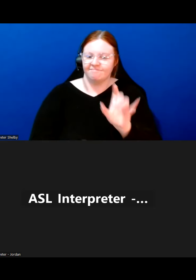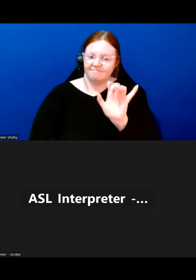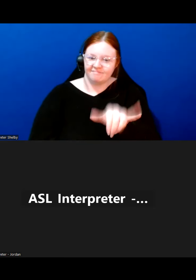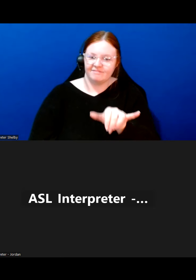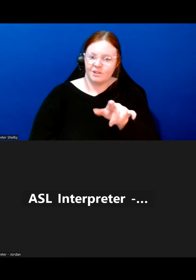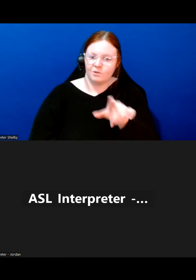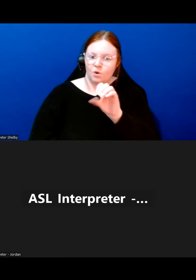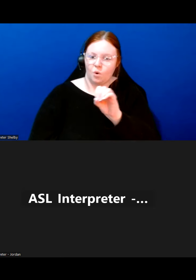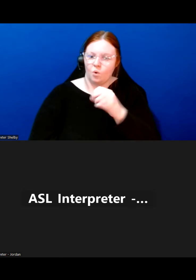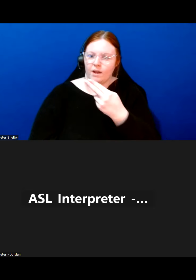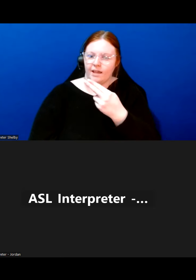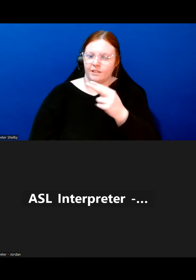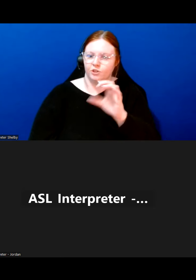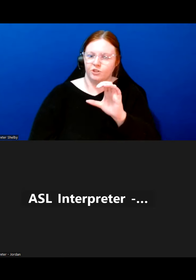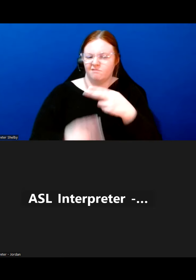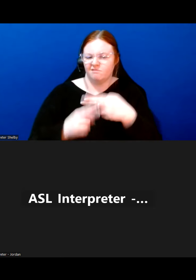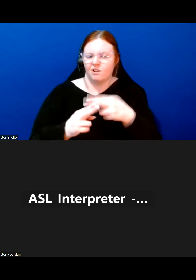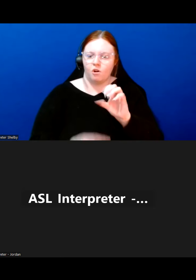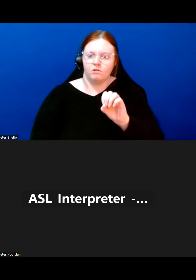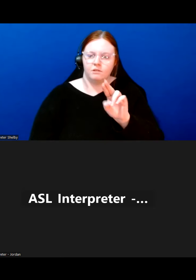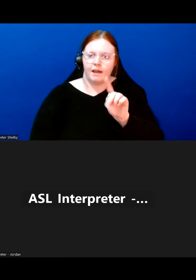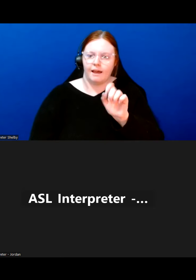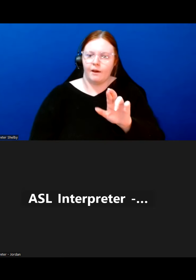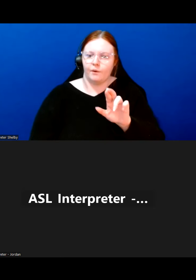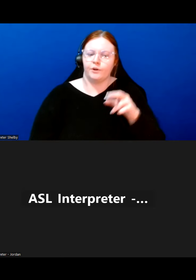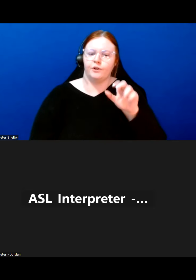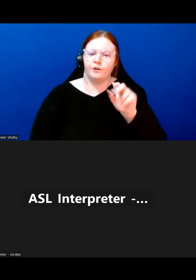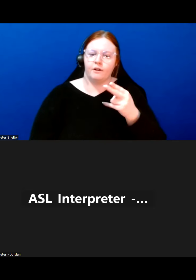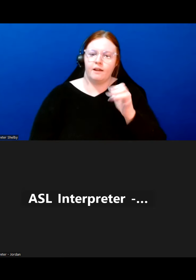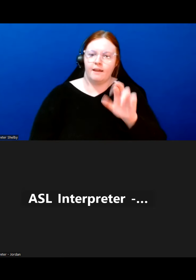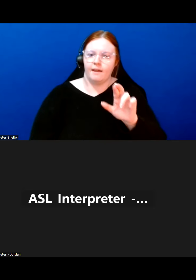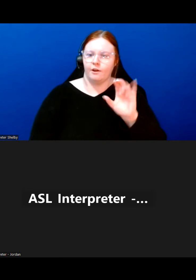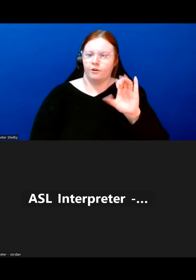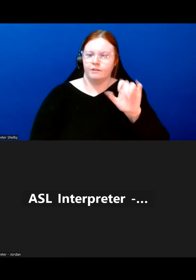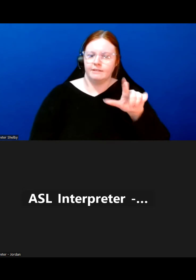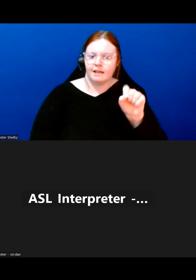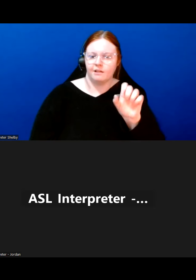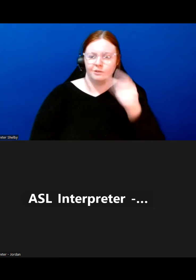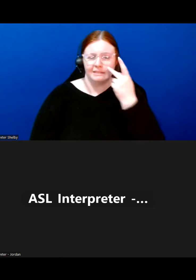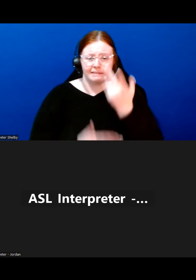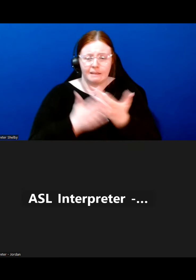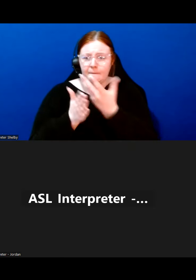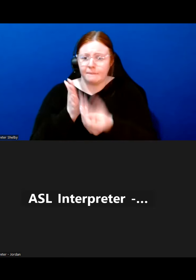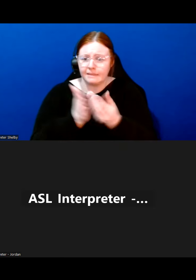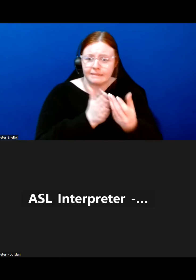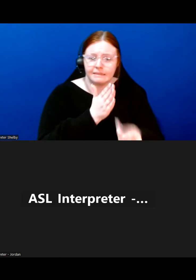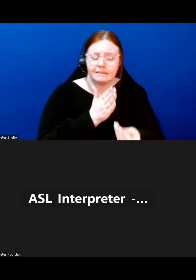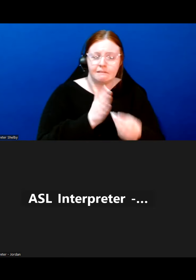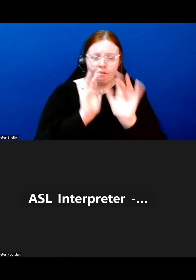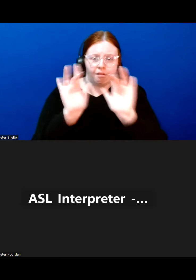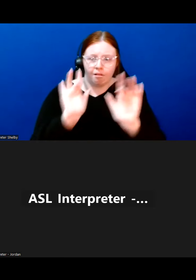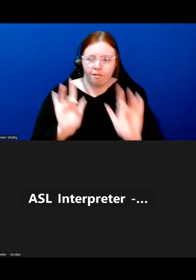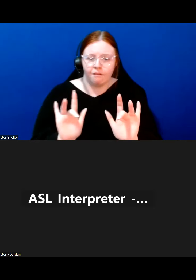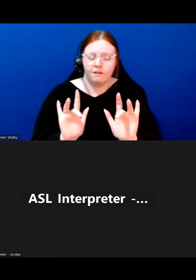the OHCs, you can see there's areas there where there's some that are missing. There might be some that